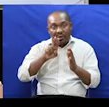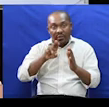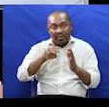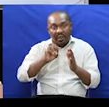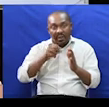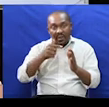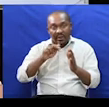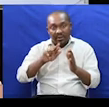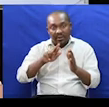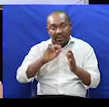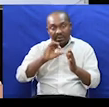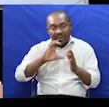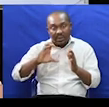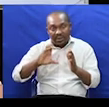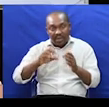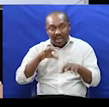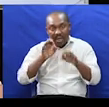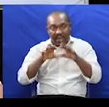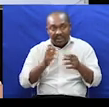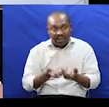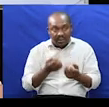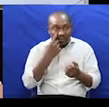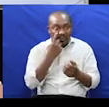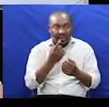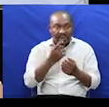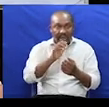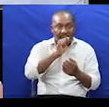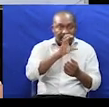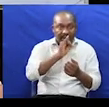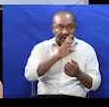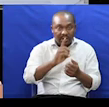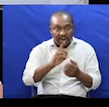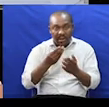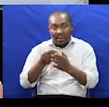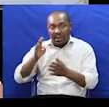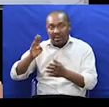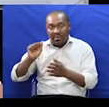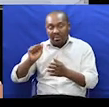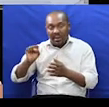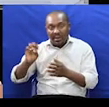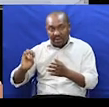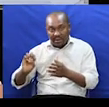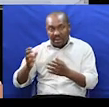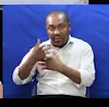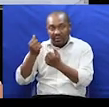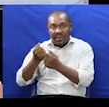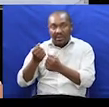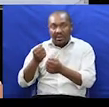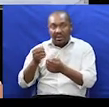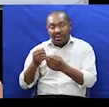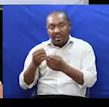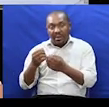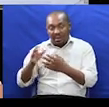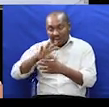of indicator depending with the strength of acid and base. But also, we have derived the molar ratio formula that you're going